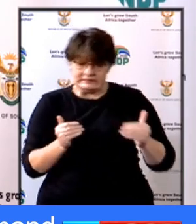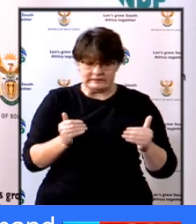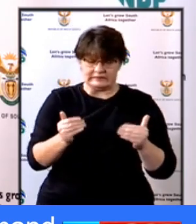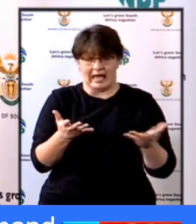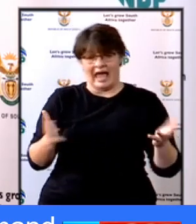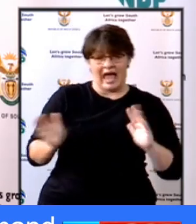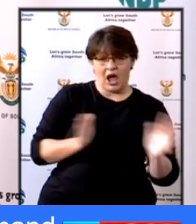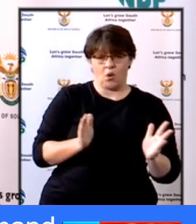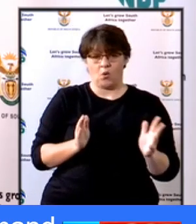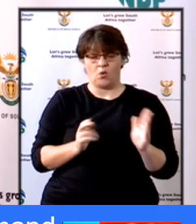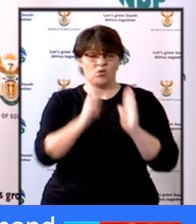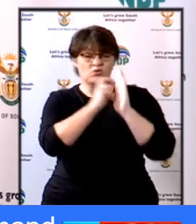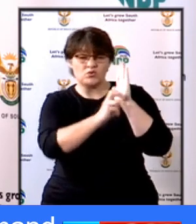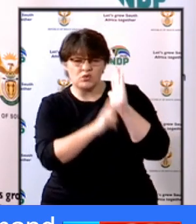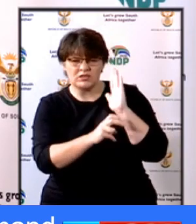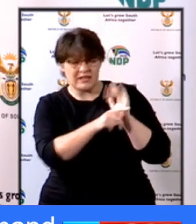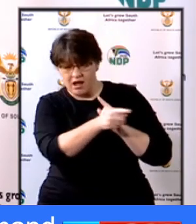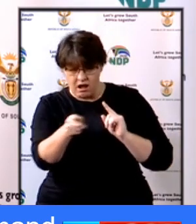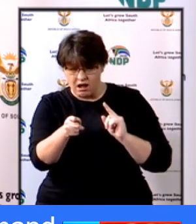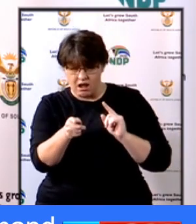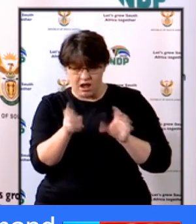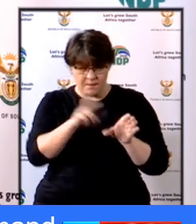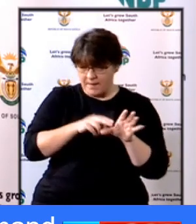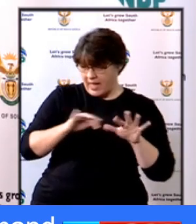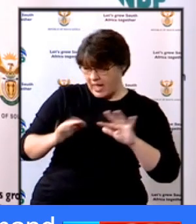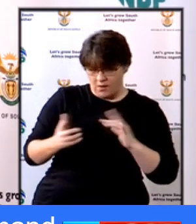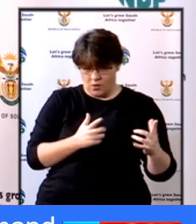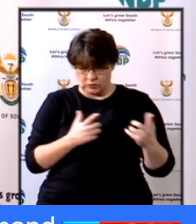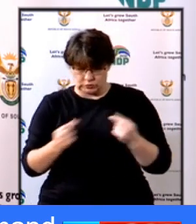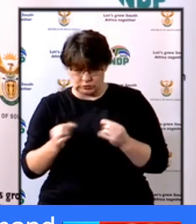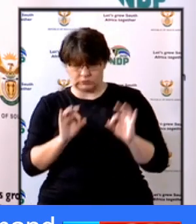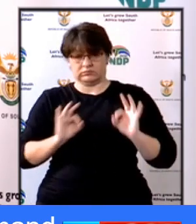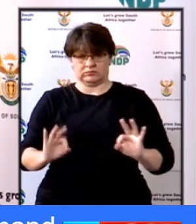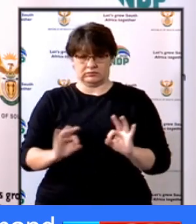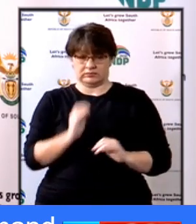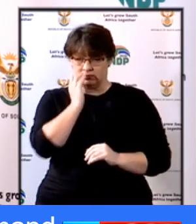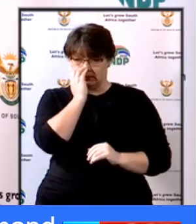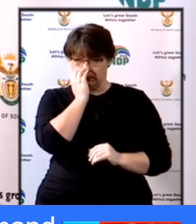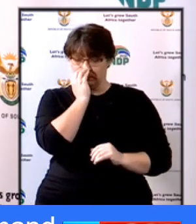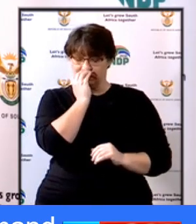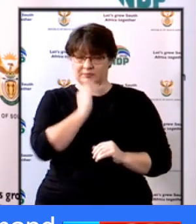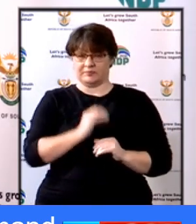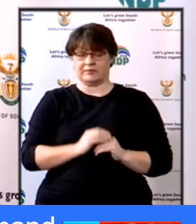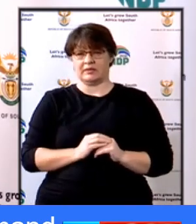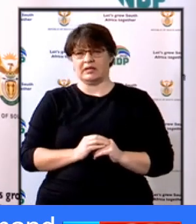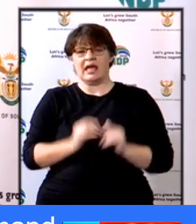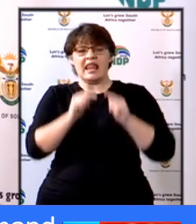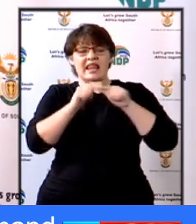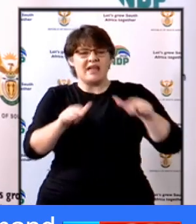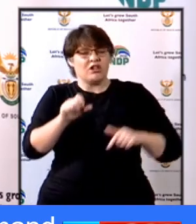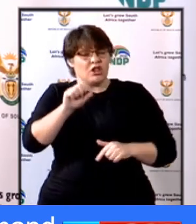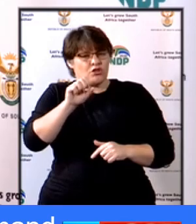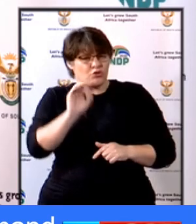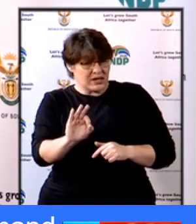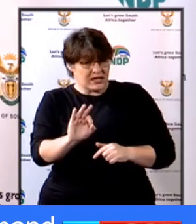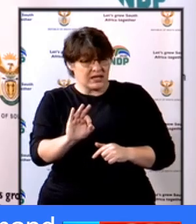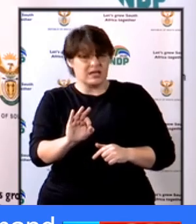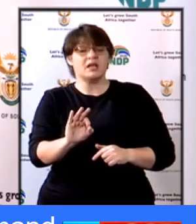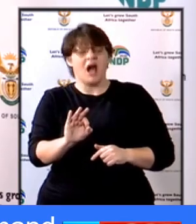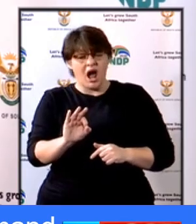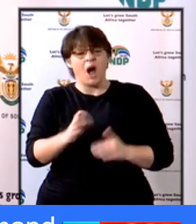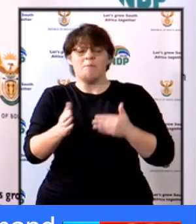these protocols and getting everybody on board. Under alert level 3, many more economic activities will be